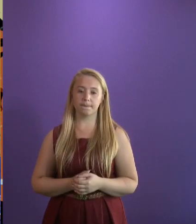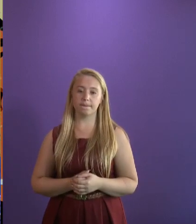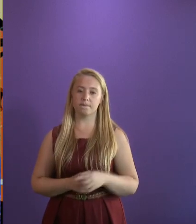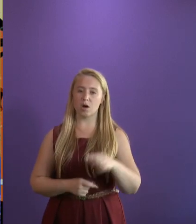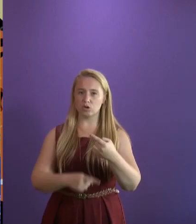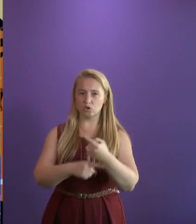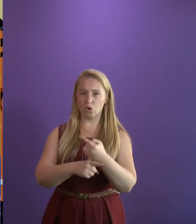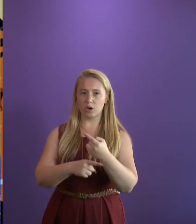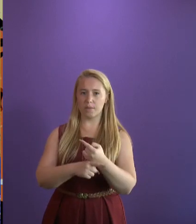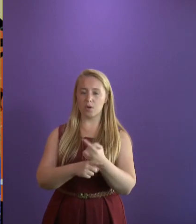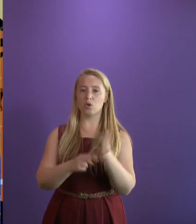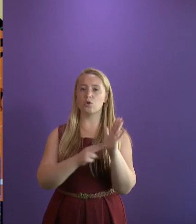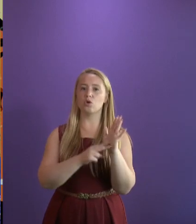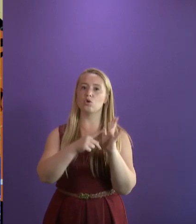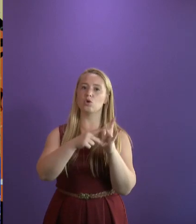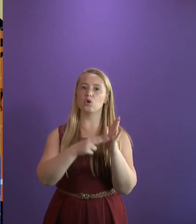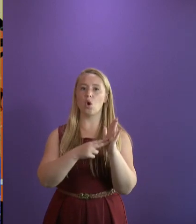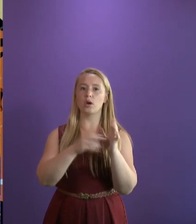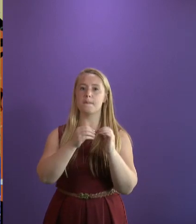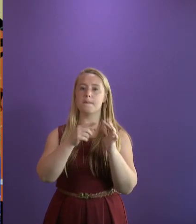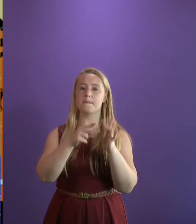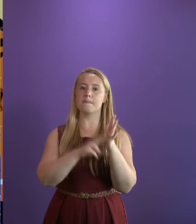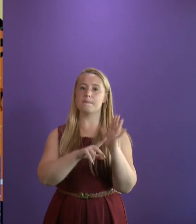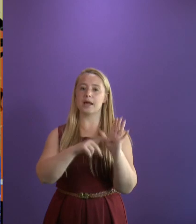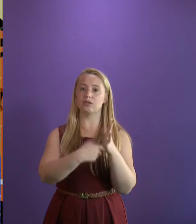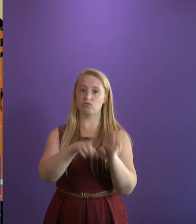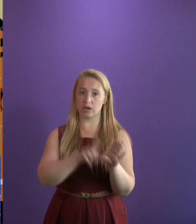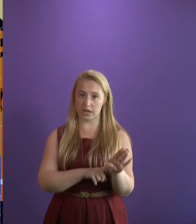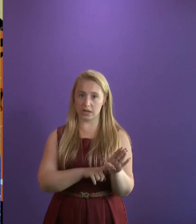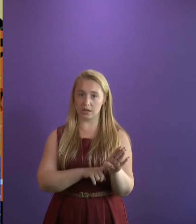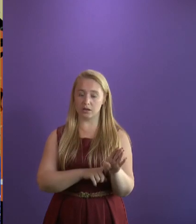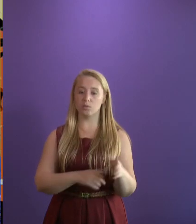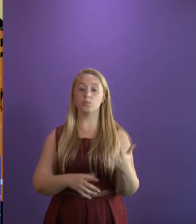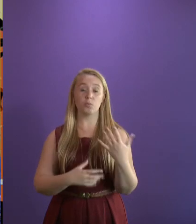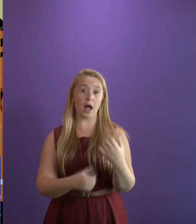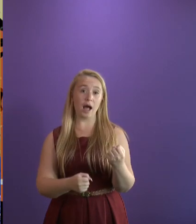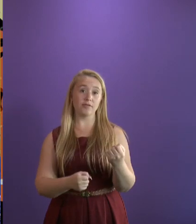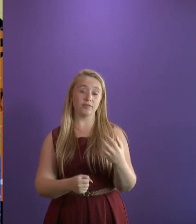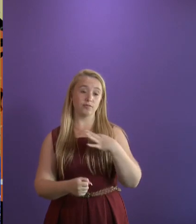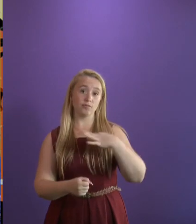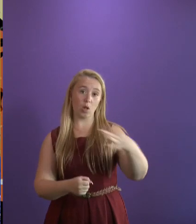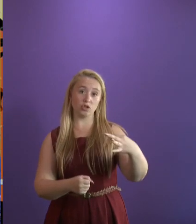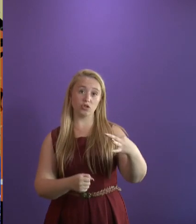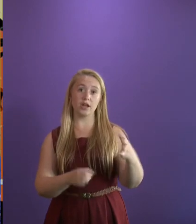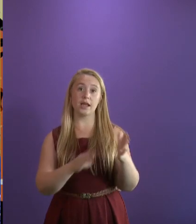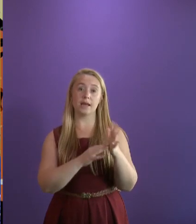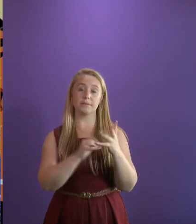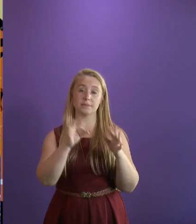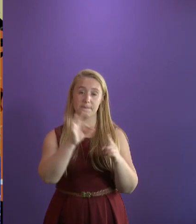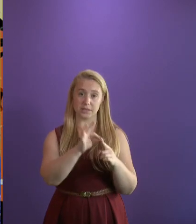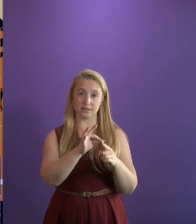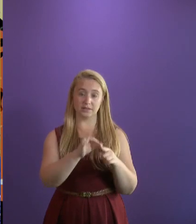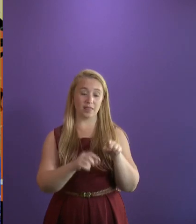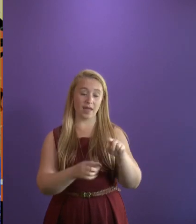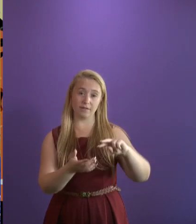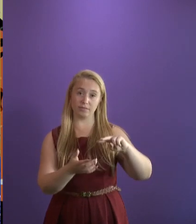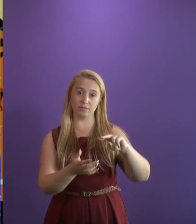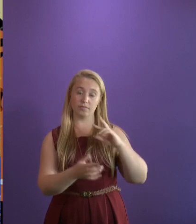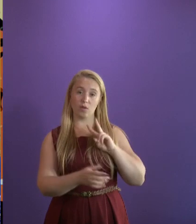about non-binary, we work with, as I mentioned, we have MSIPs from volunteer organisations, and one of those volunteer organisations is